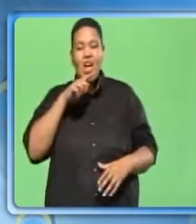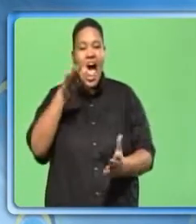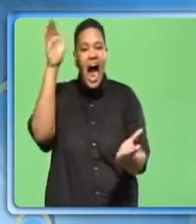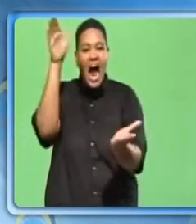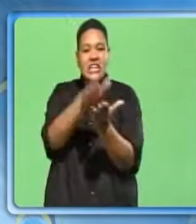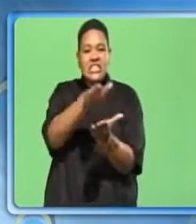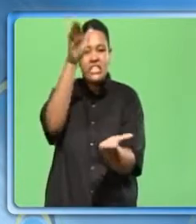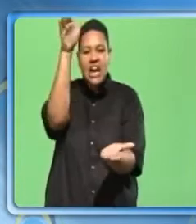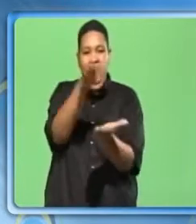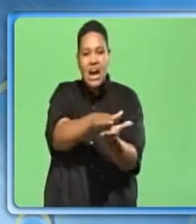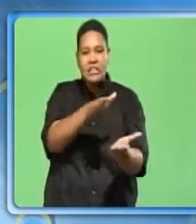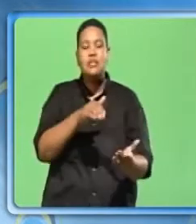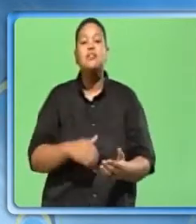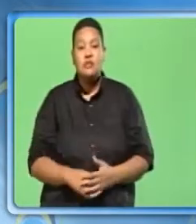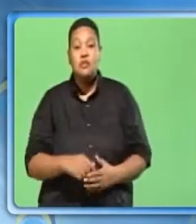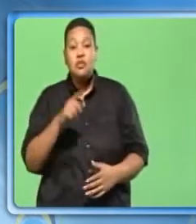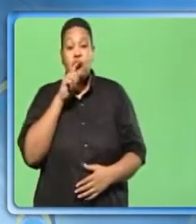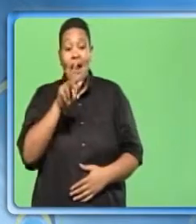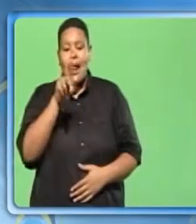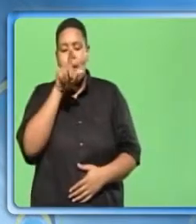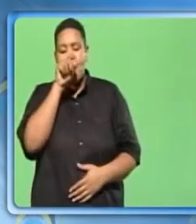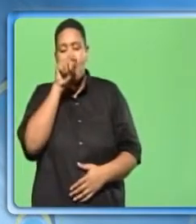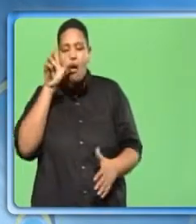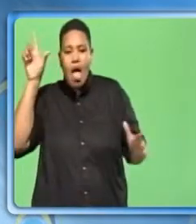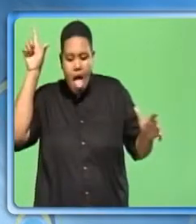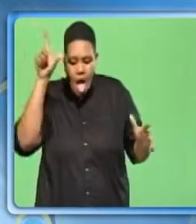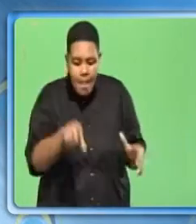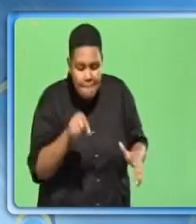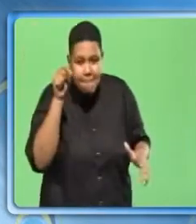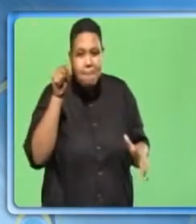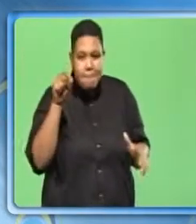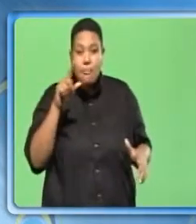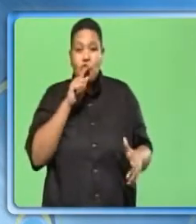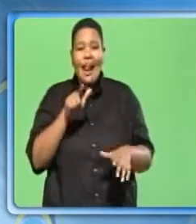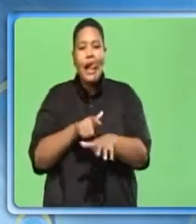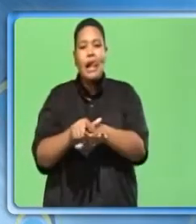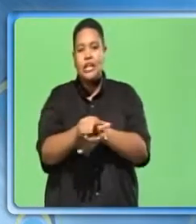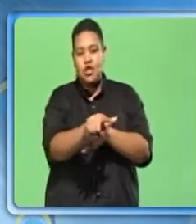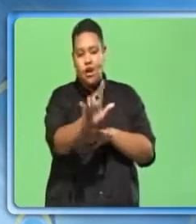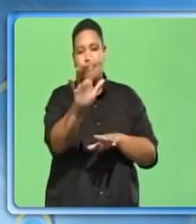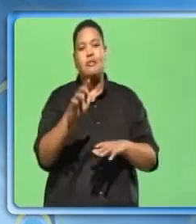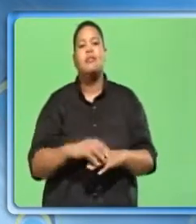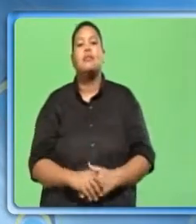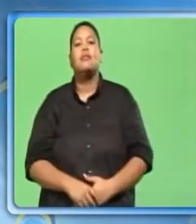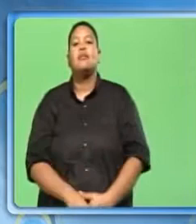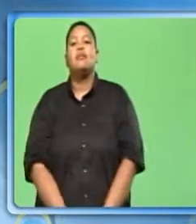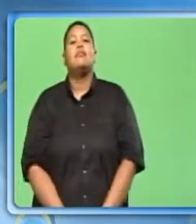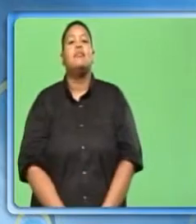crocodile, pelican, lizard.